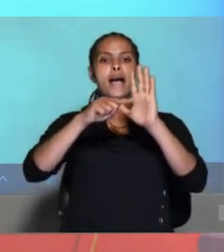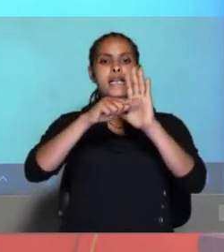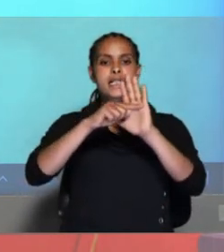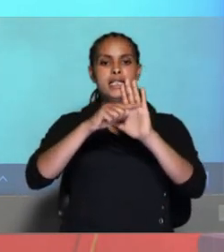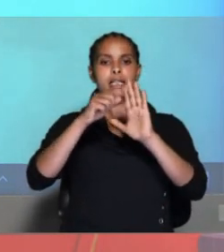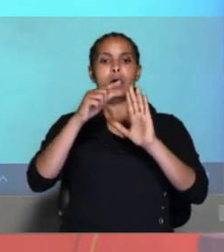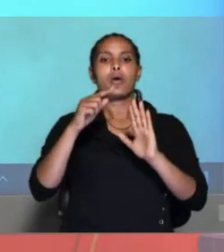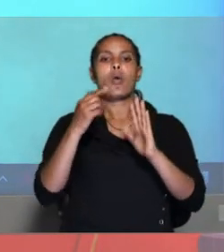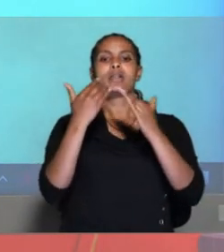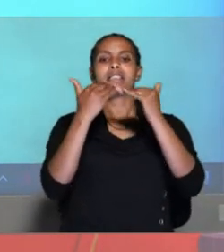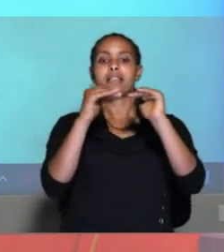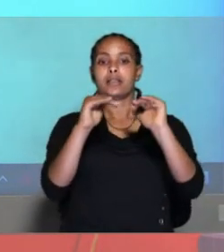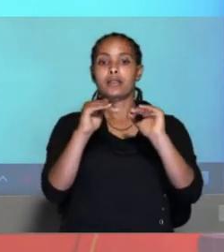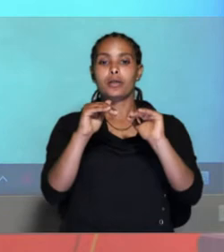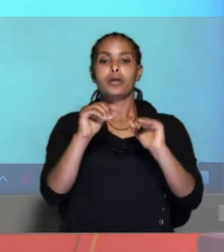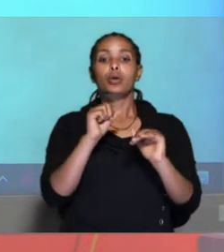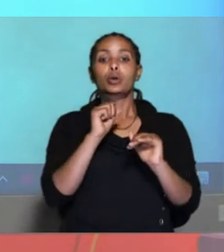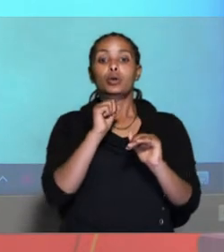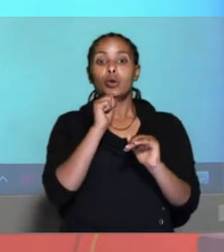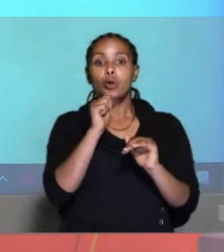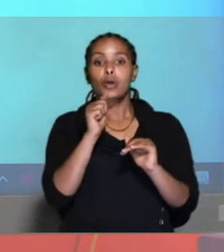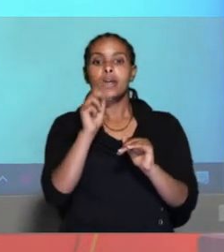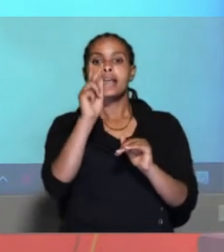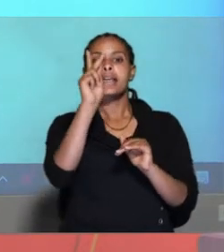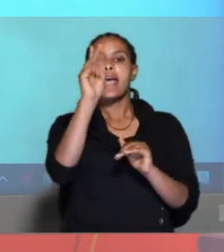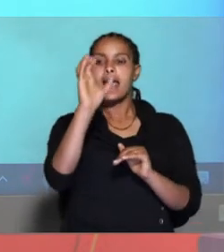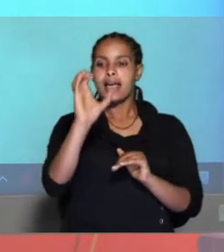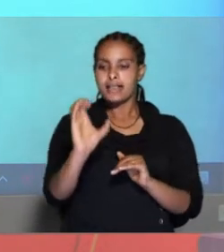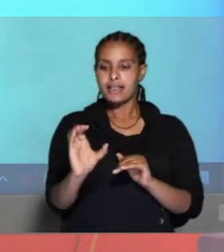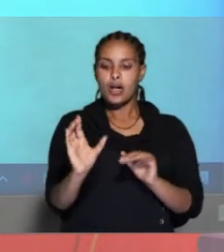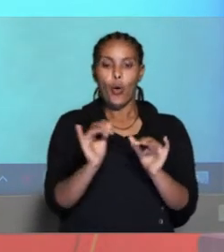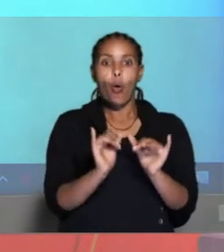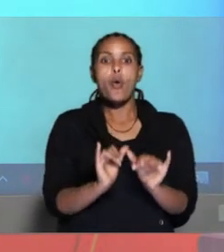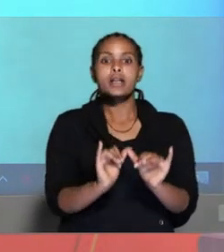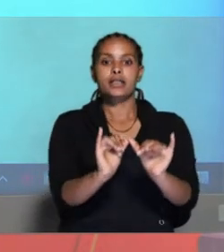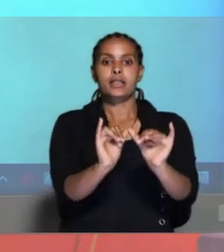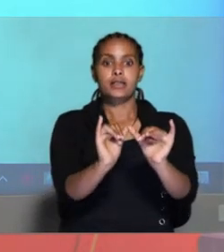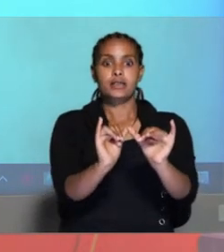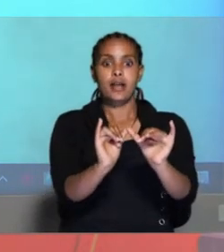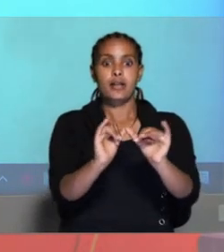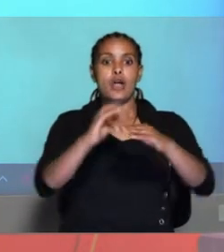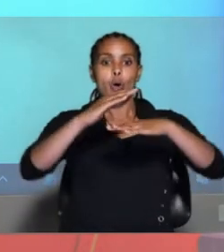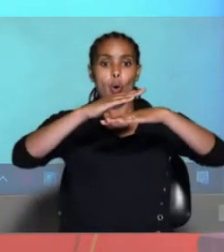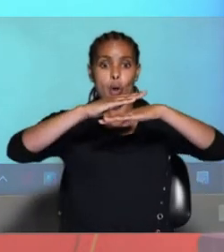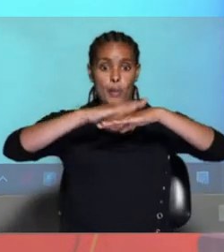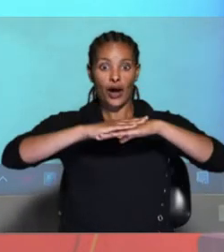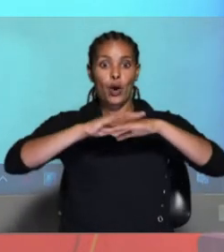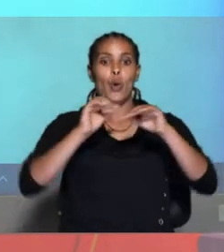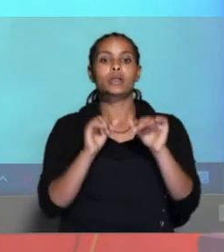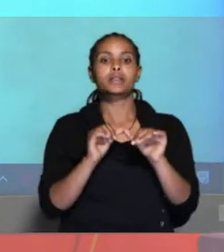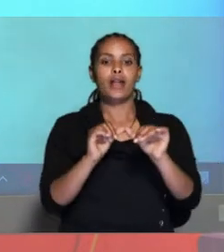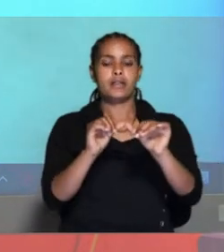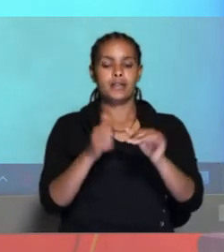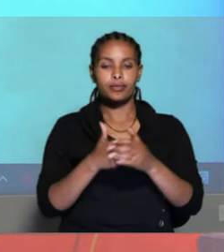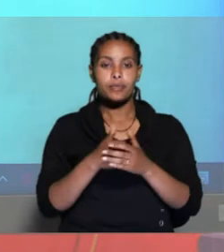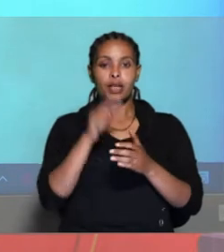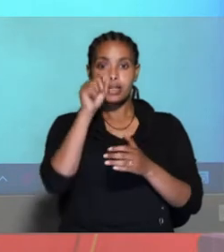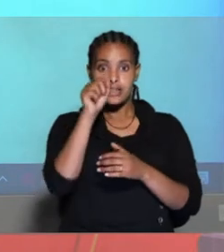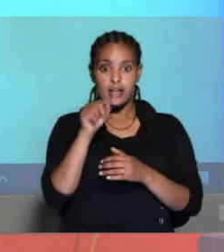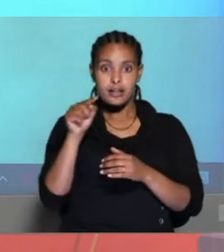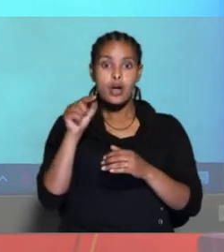concentration. Note that Kc is constant, equilibrium constant.